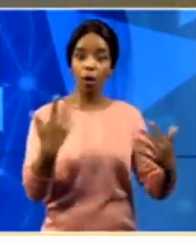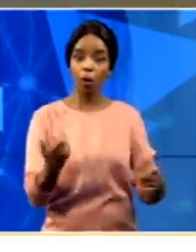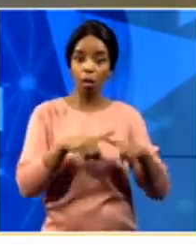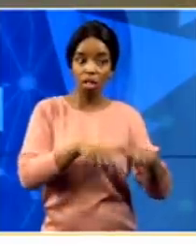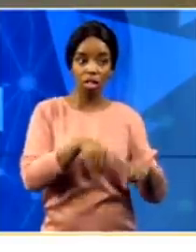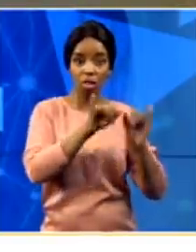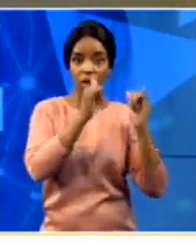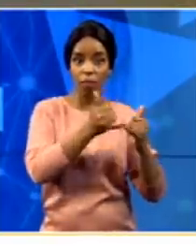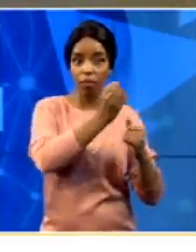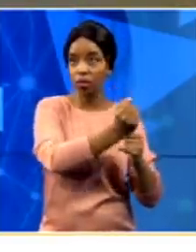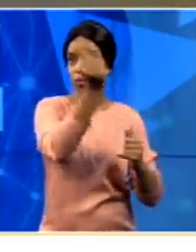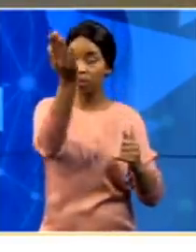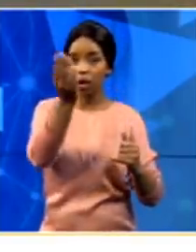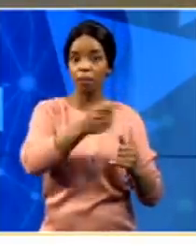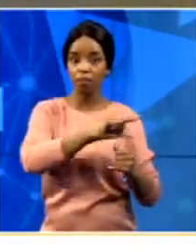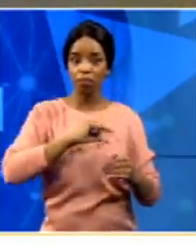through your business?